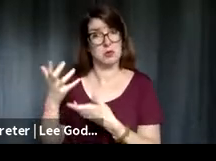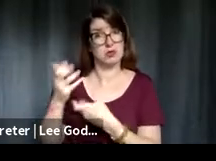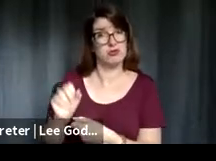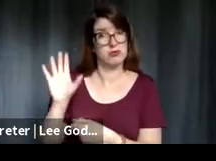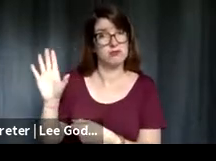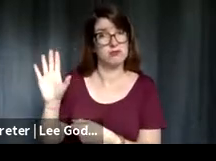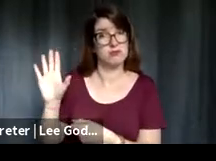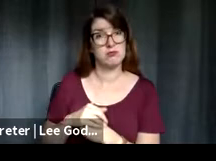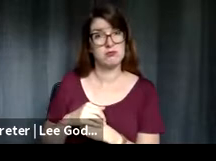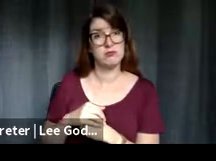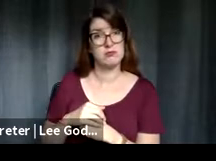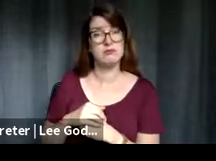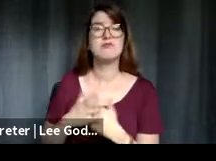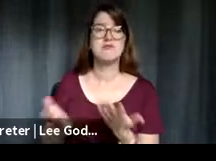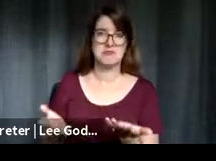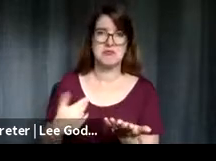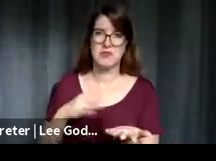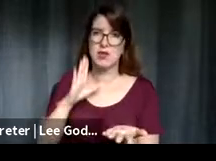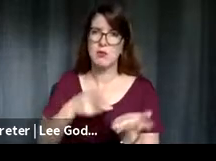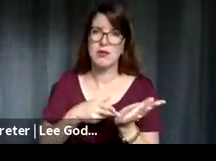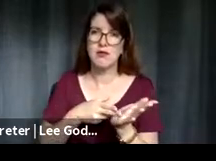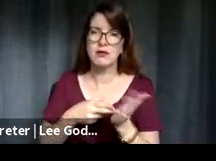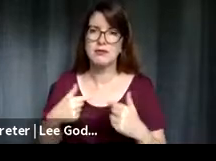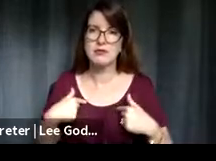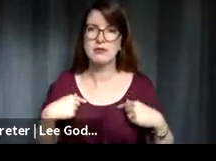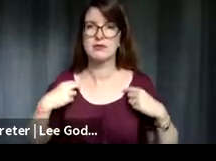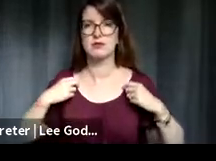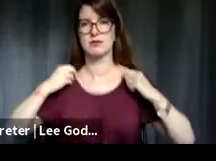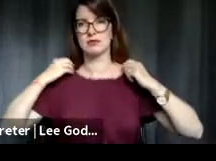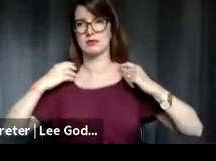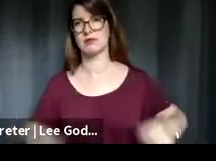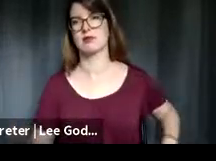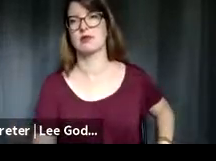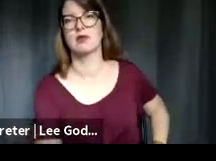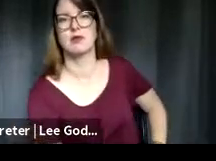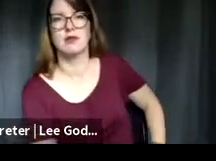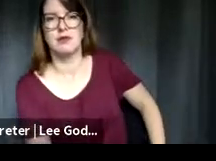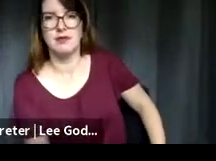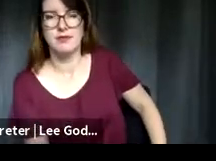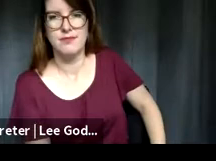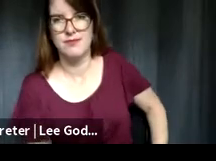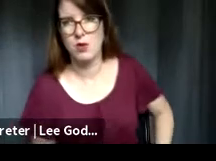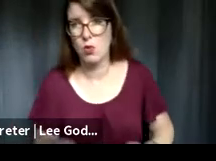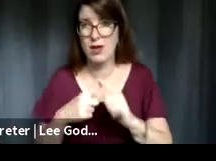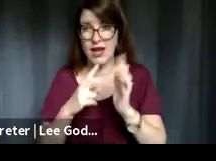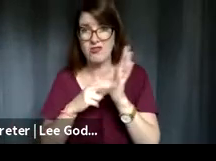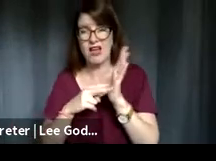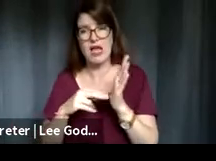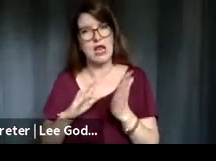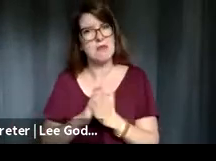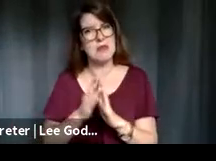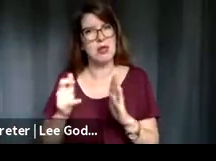it? Now, I will be honest with you. I read this. It kind of sent me panicking when I really thought hard about